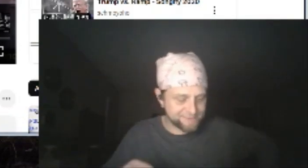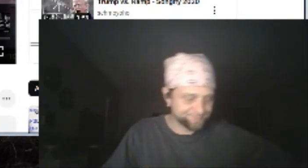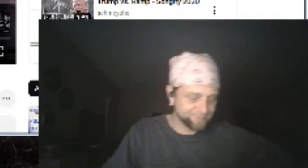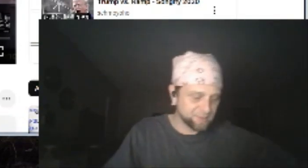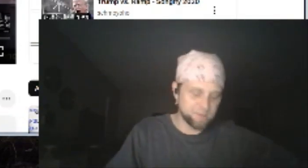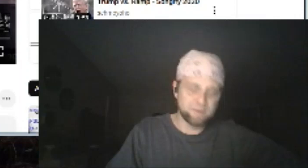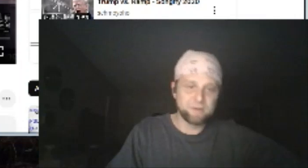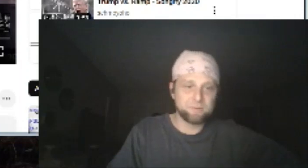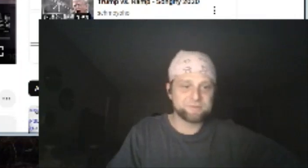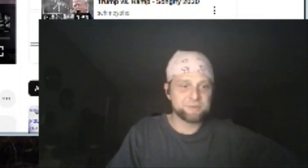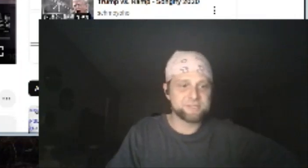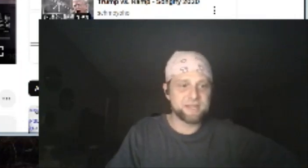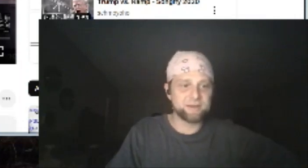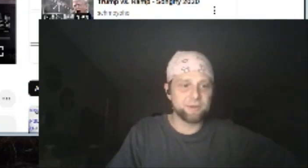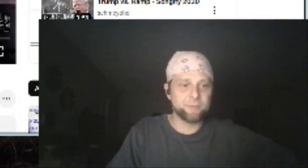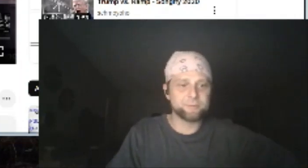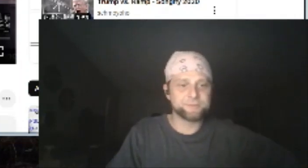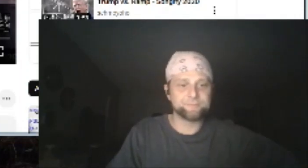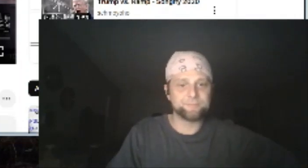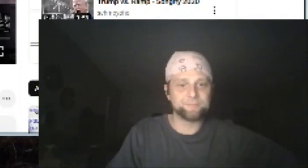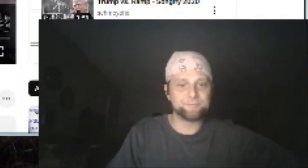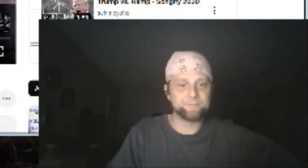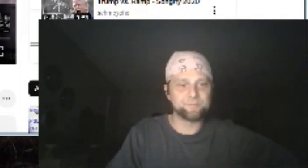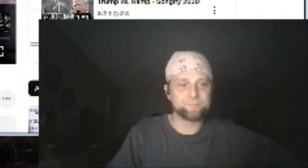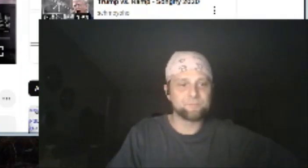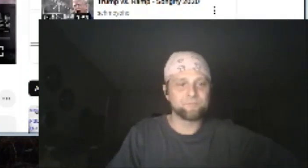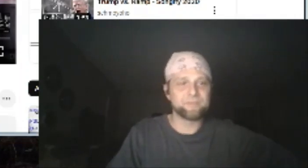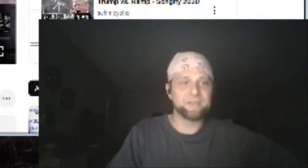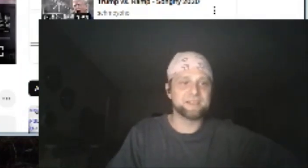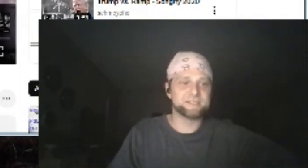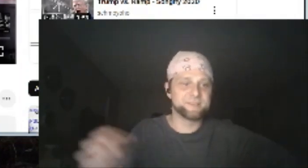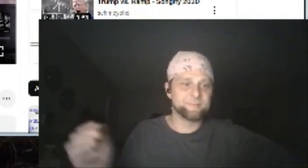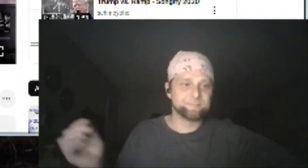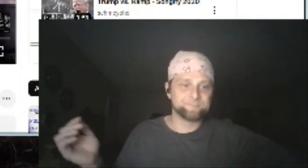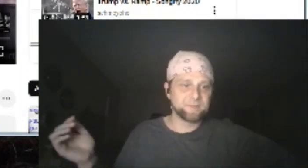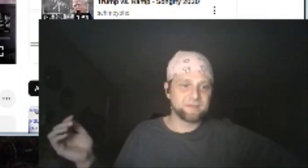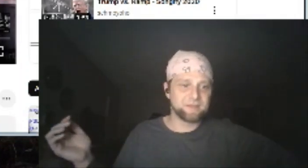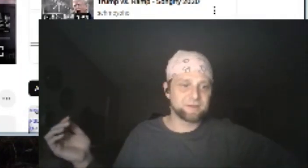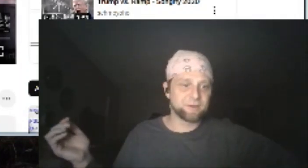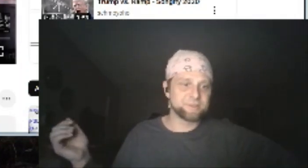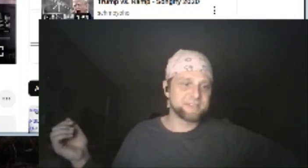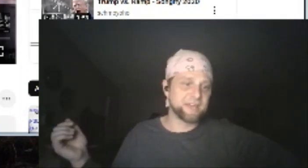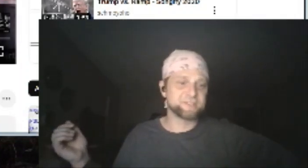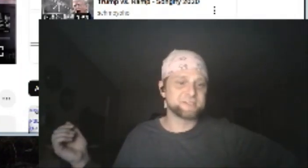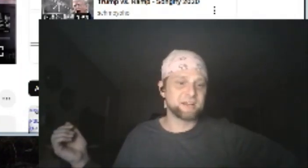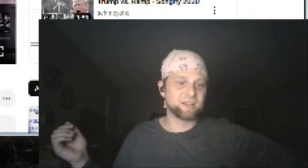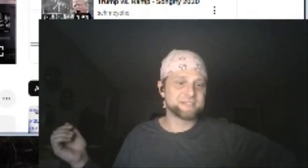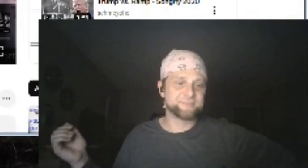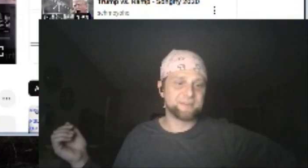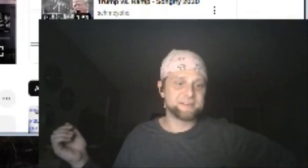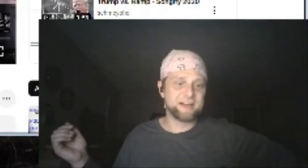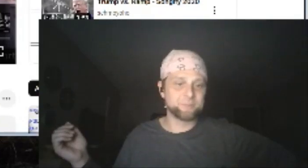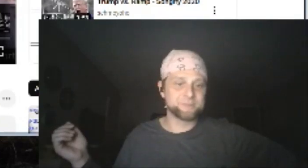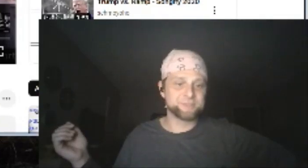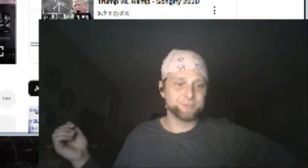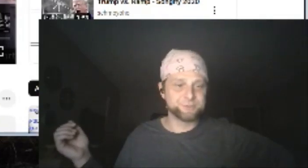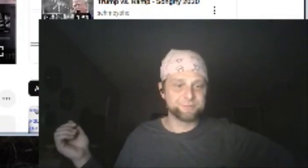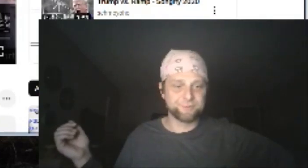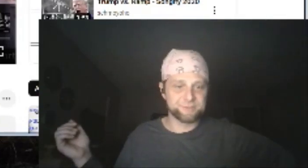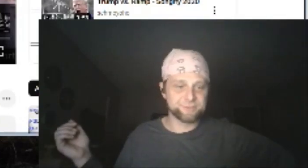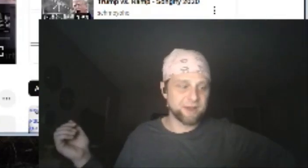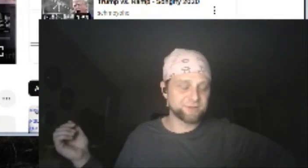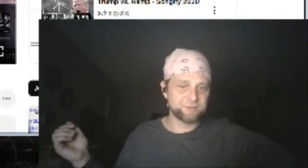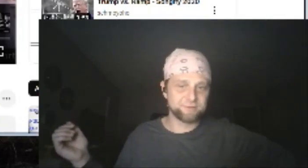shit. But first side note... question I had this morning when... is Chris Hedges on classified documents used